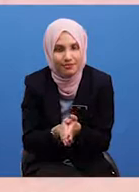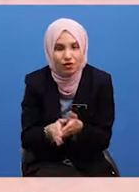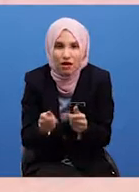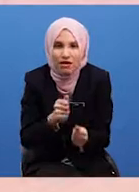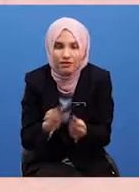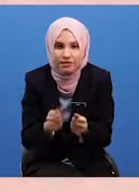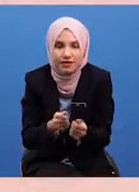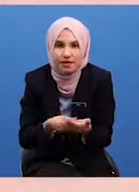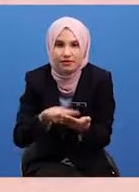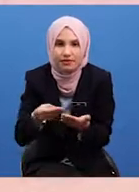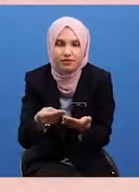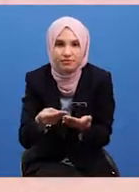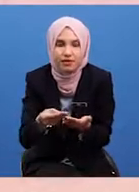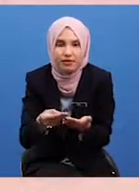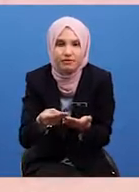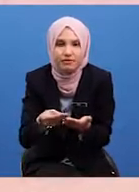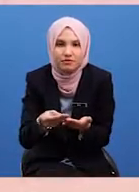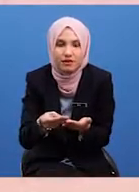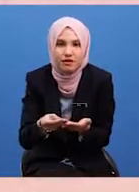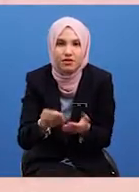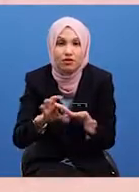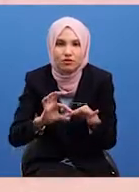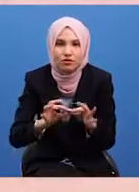and spends weeks for her story.